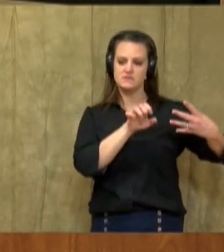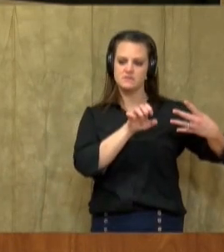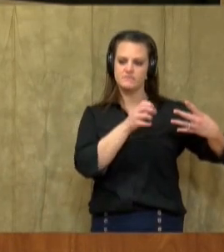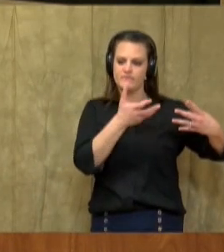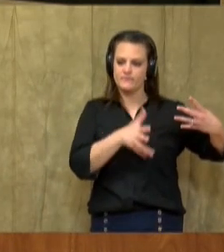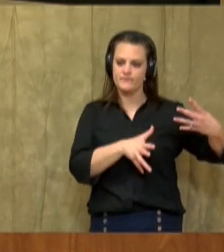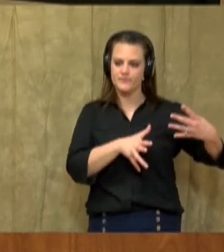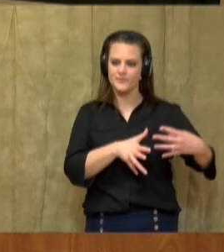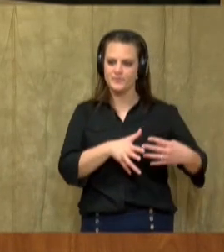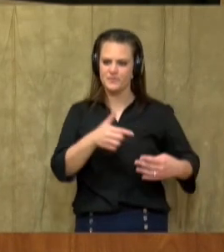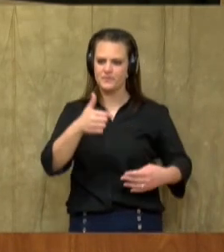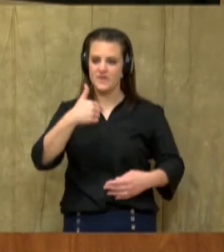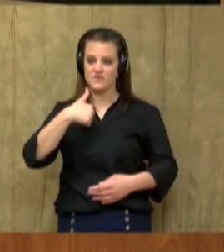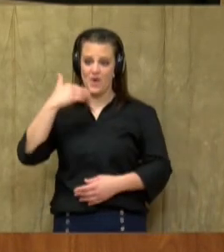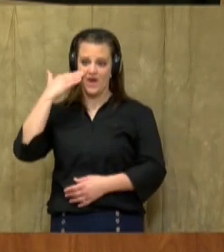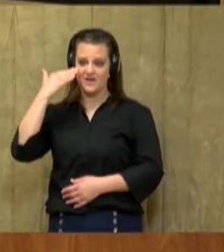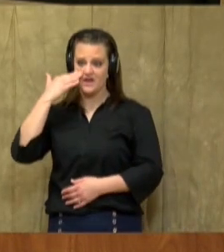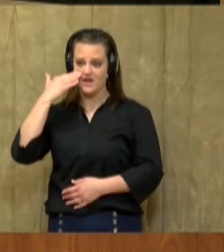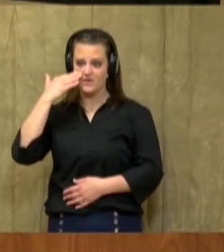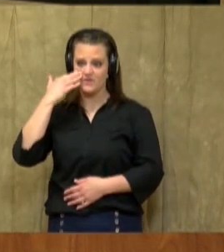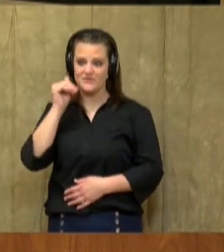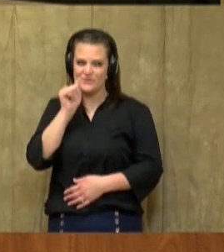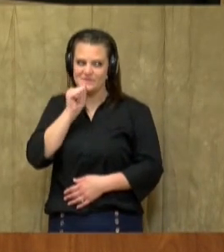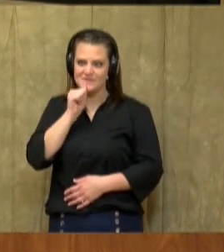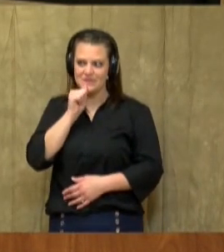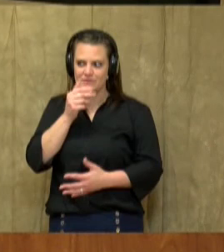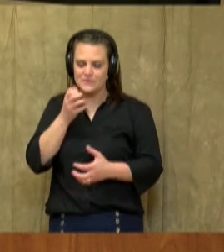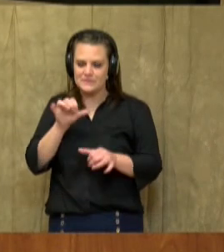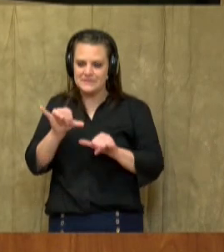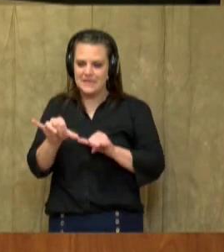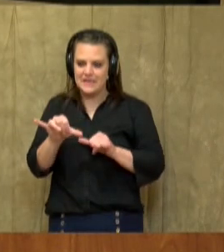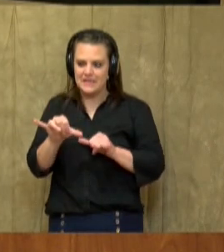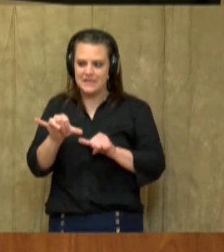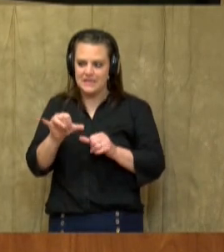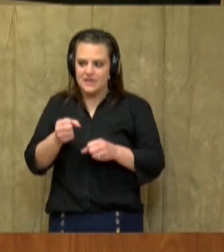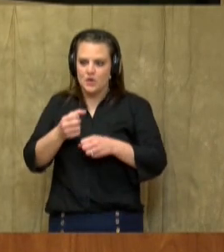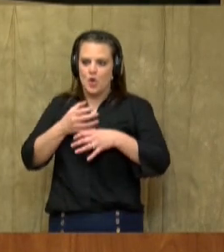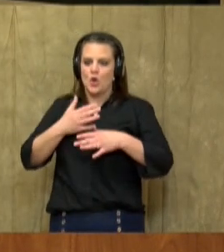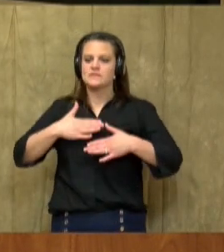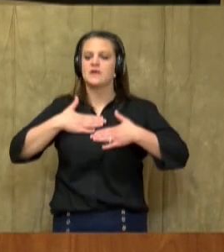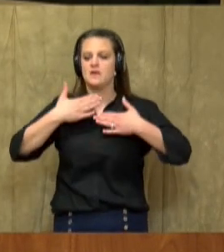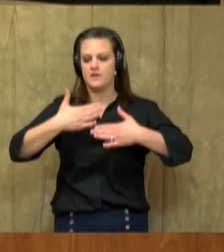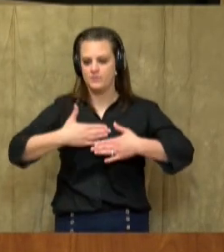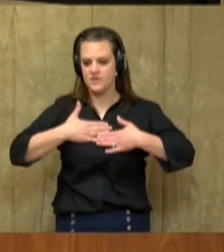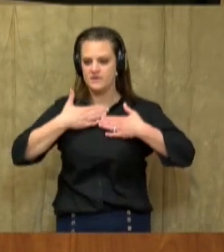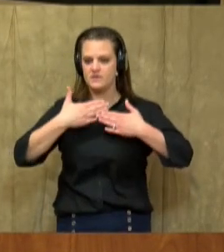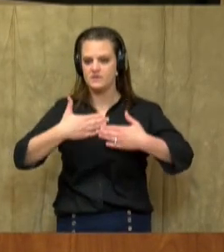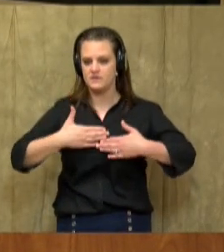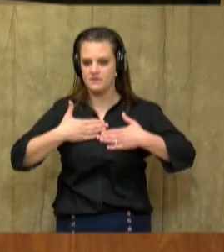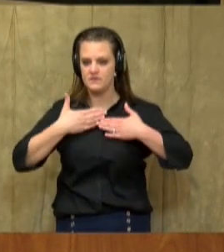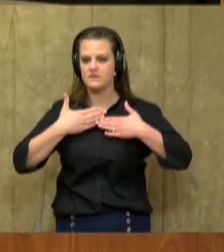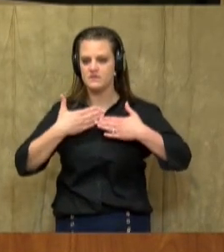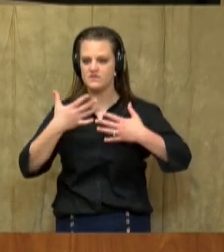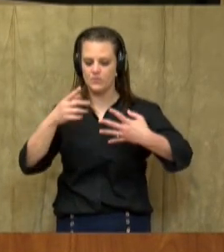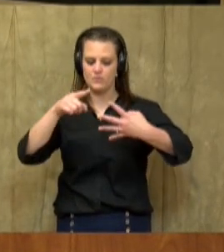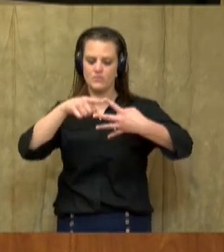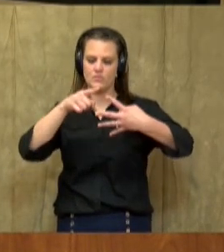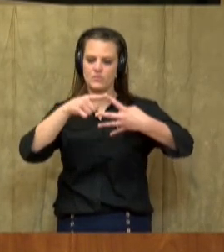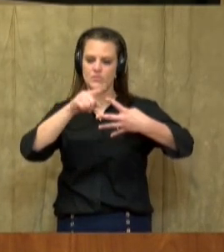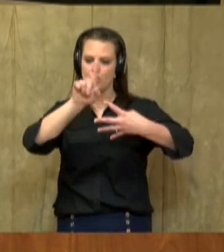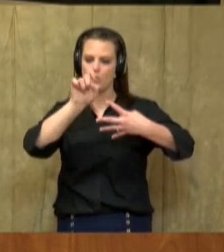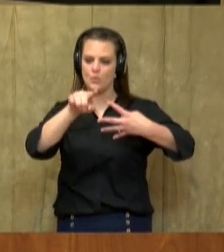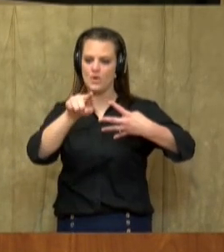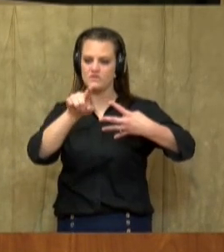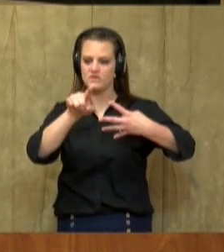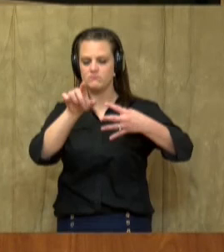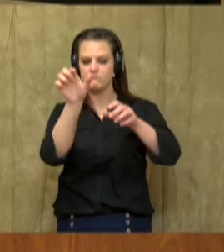to stay and they stayed, I would be happy. So do you see how we restated the question,